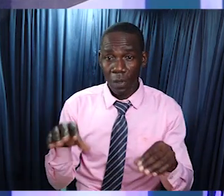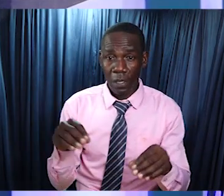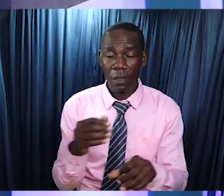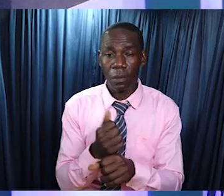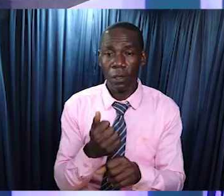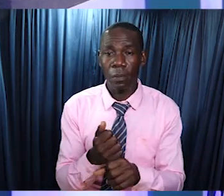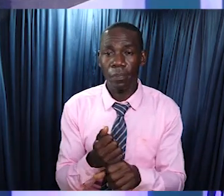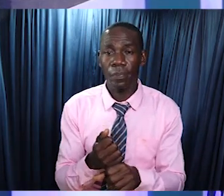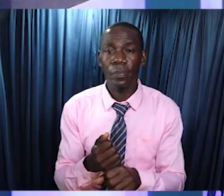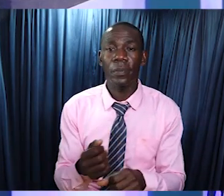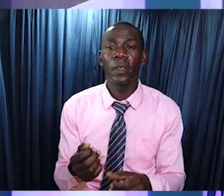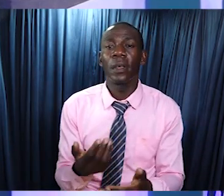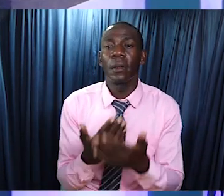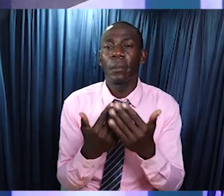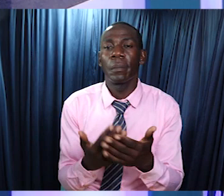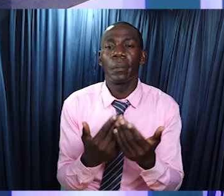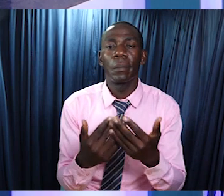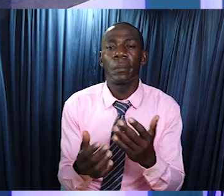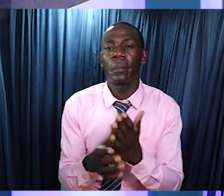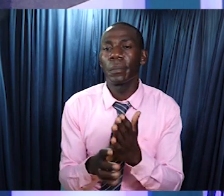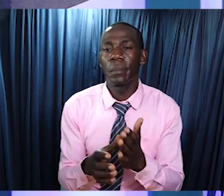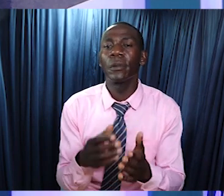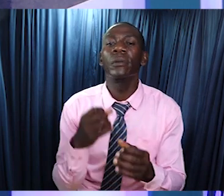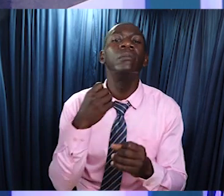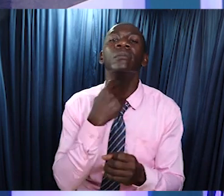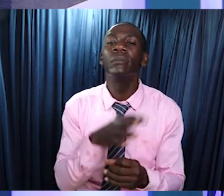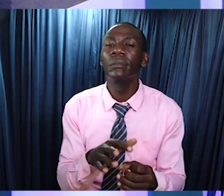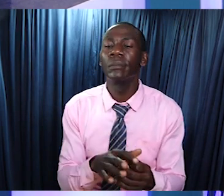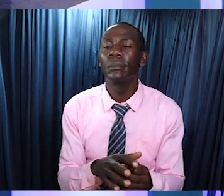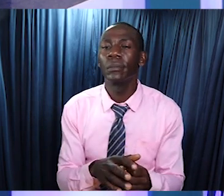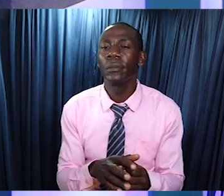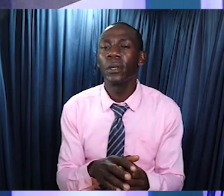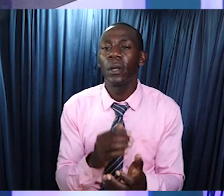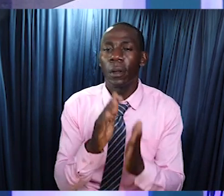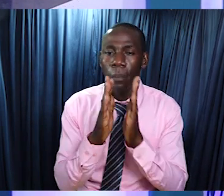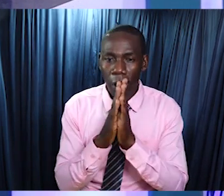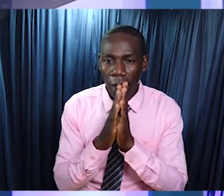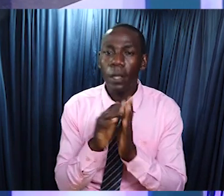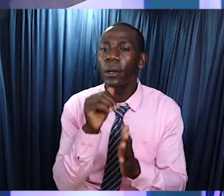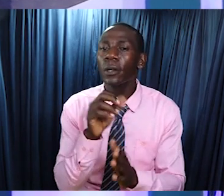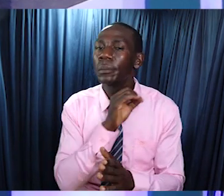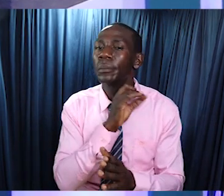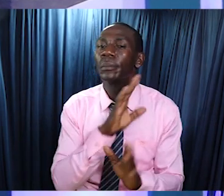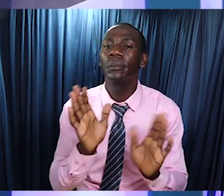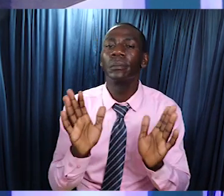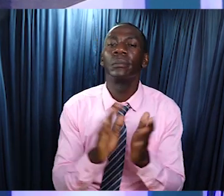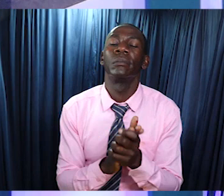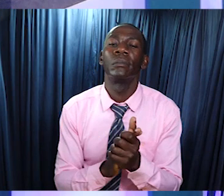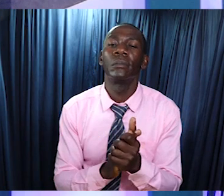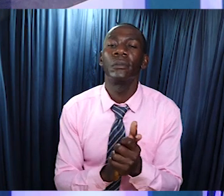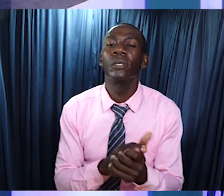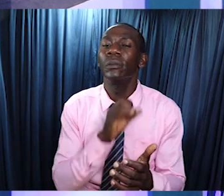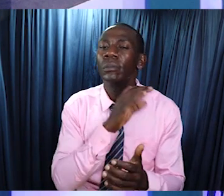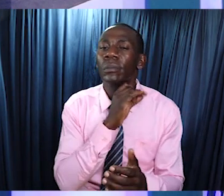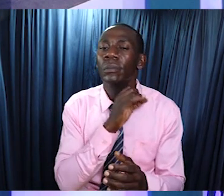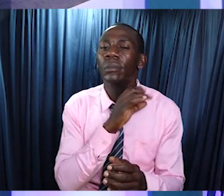when he gets money. Hata anashindwa kulea mji ni mashaka gani anayo. He fails to keep the home. What is the cost? Mwombee usimunungunike. You pray upon him. Don't murmur